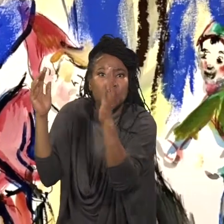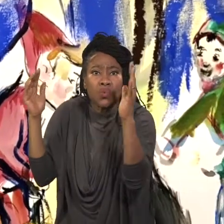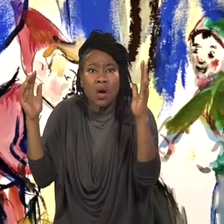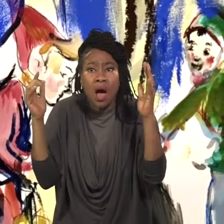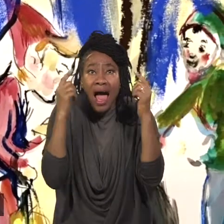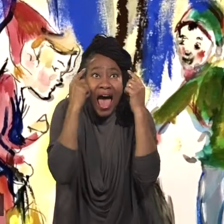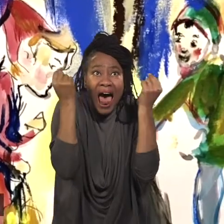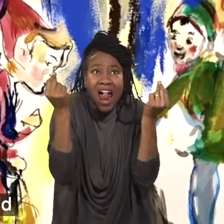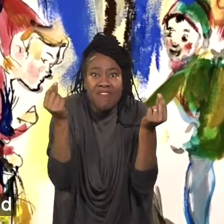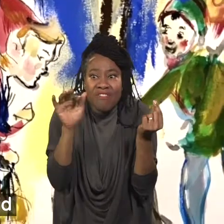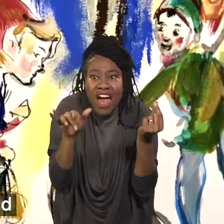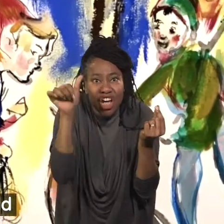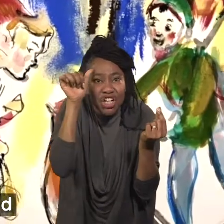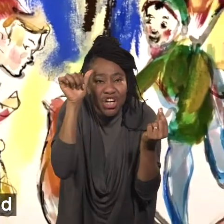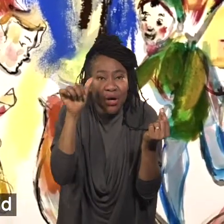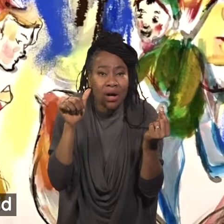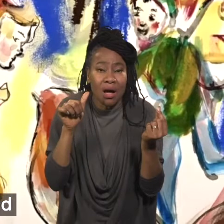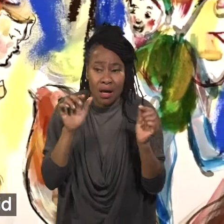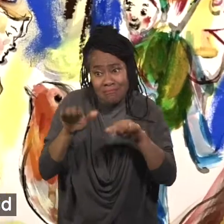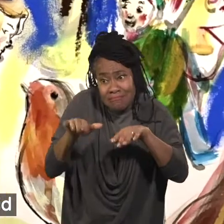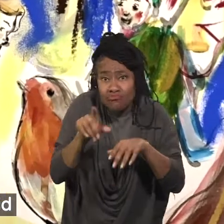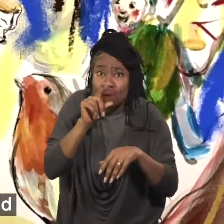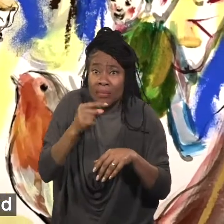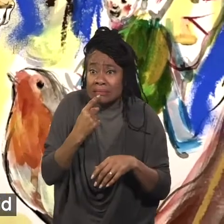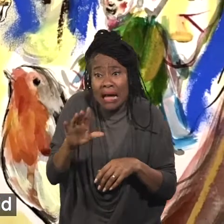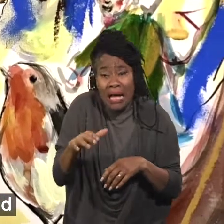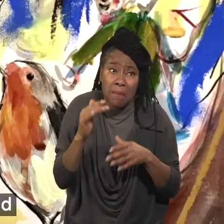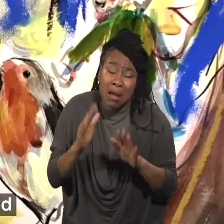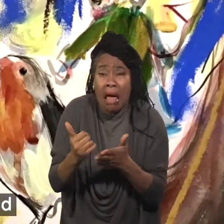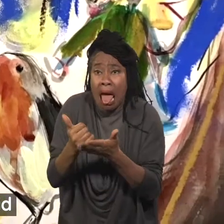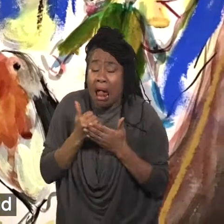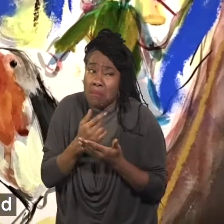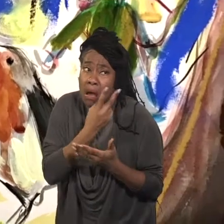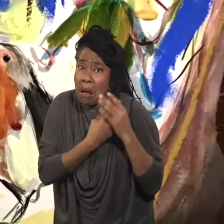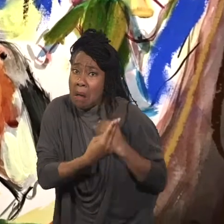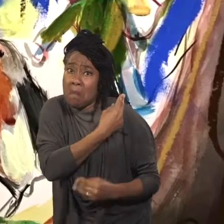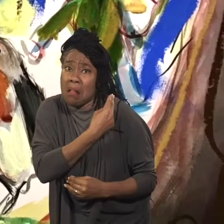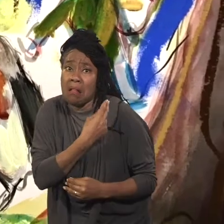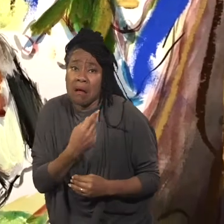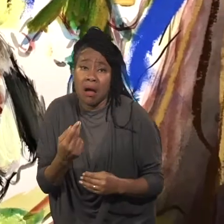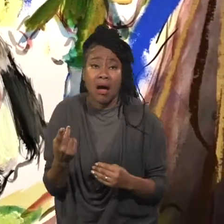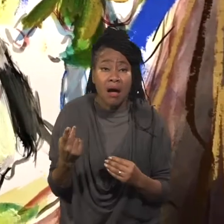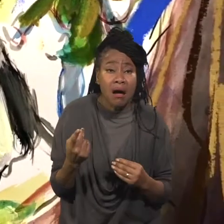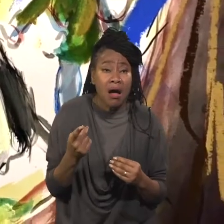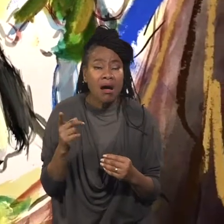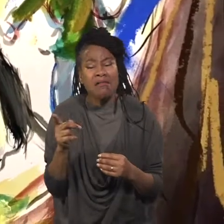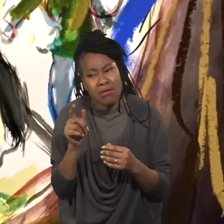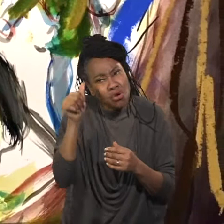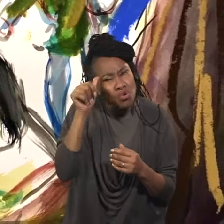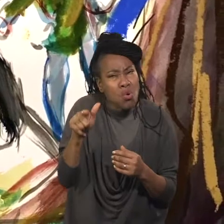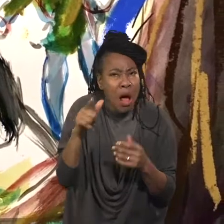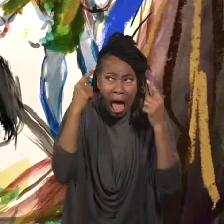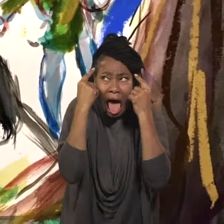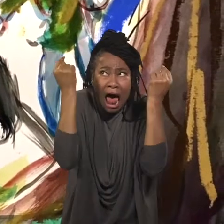knew. We must help these people, the robin said, for he knew elves were good